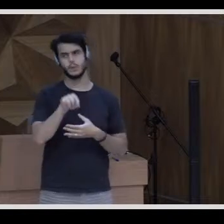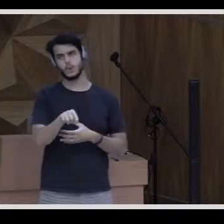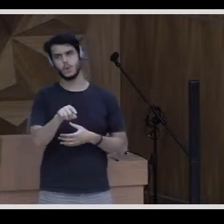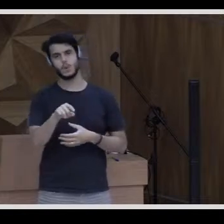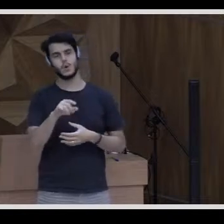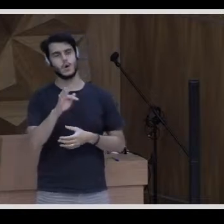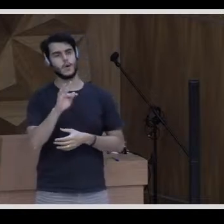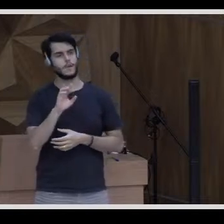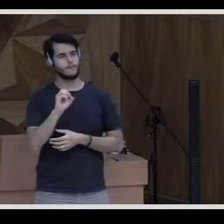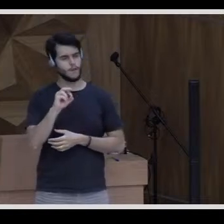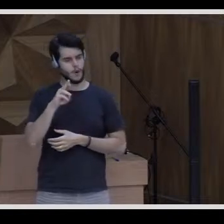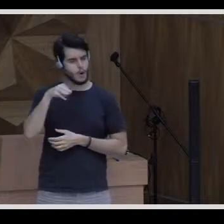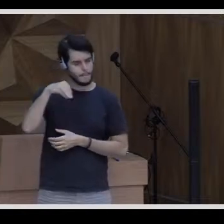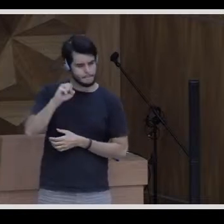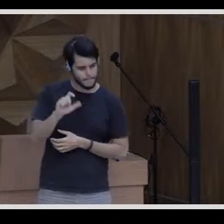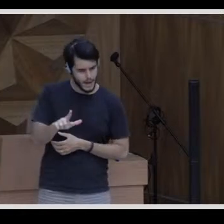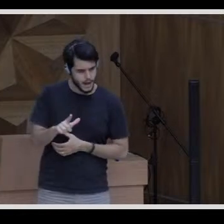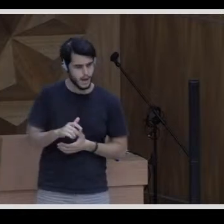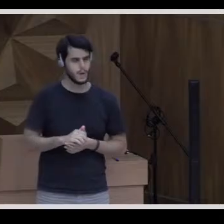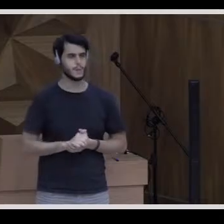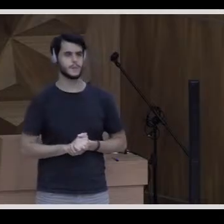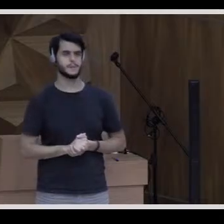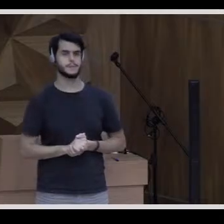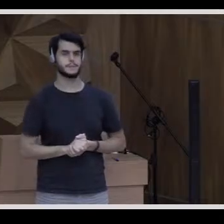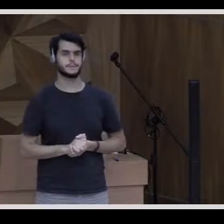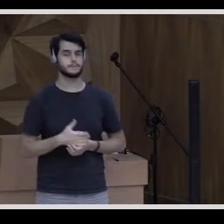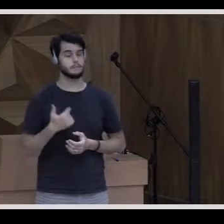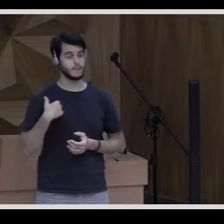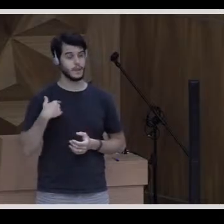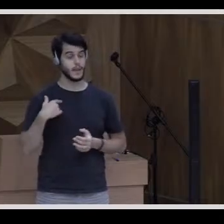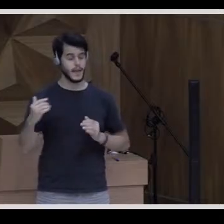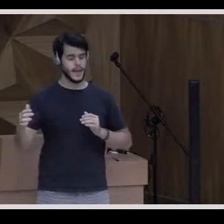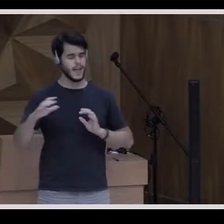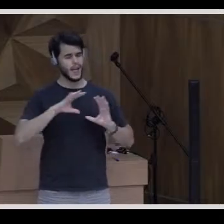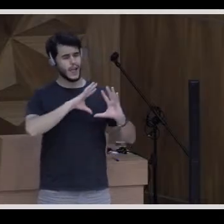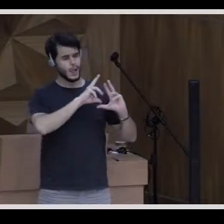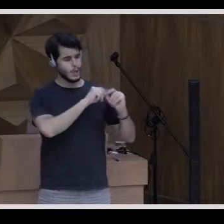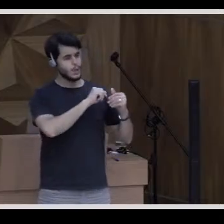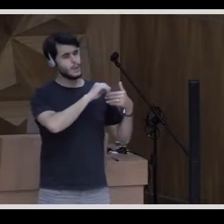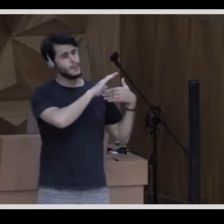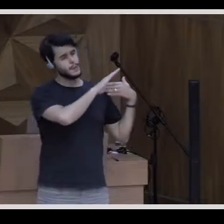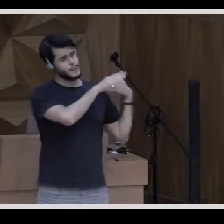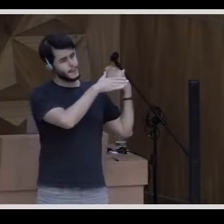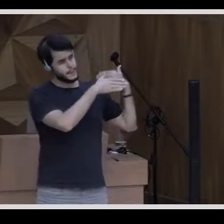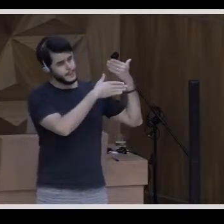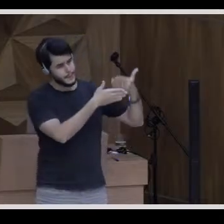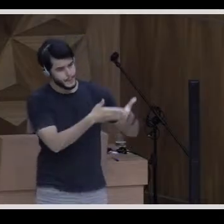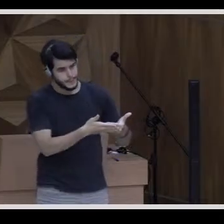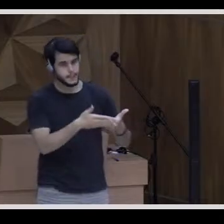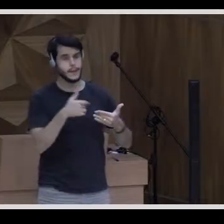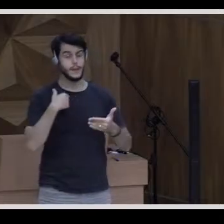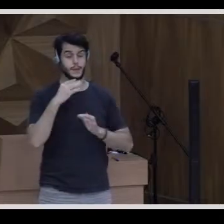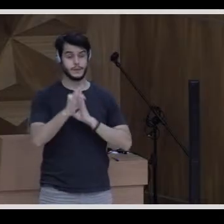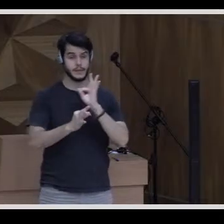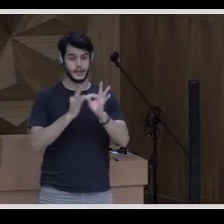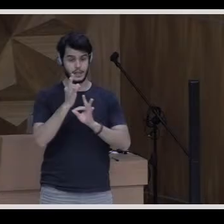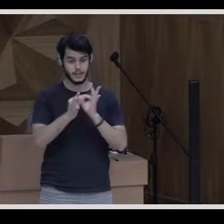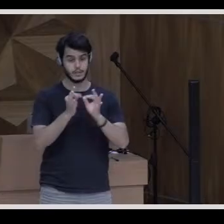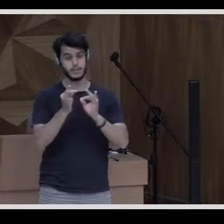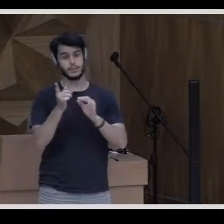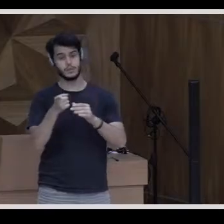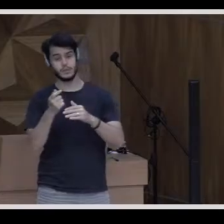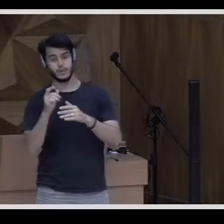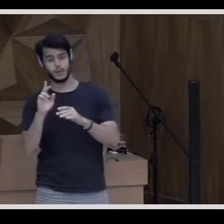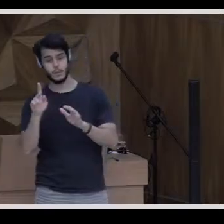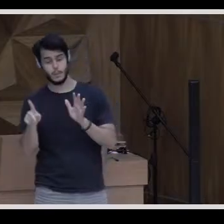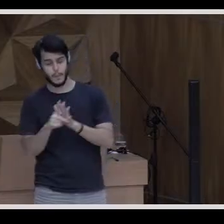into how I got into IoT and wearable computing, and then into the third part of the talk, which is mostly about the